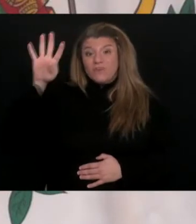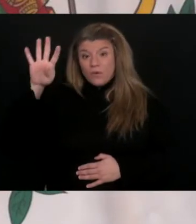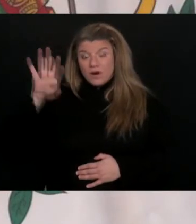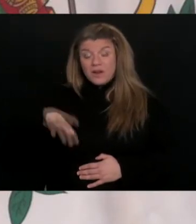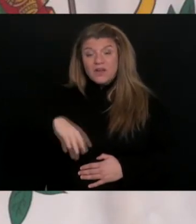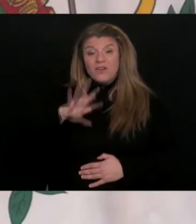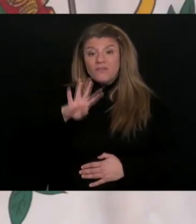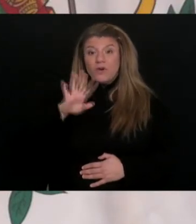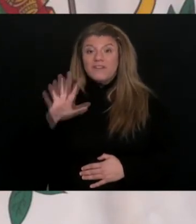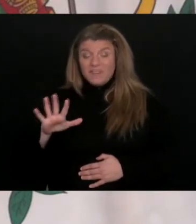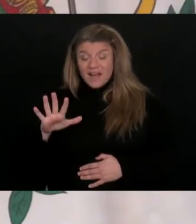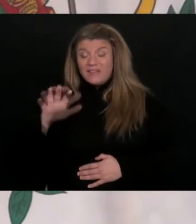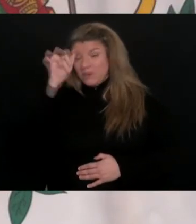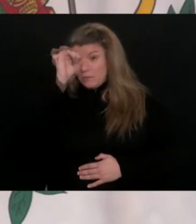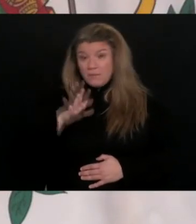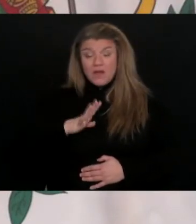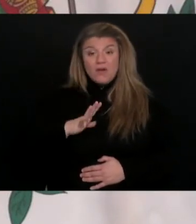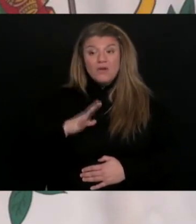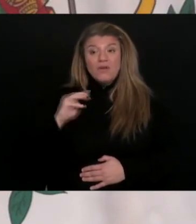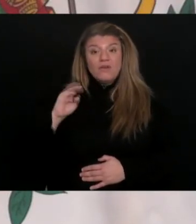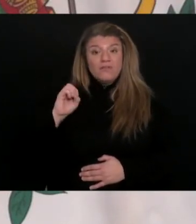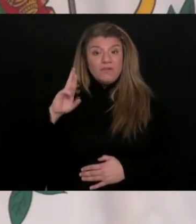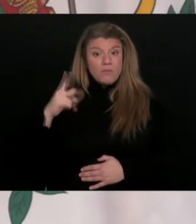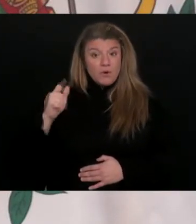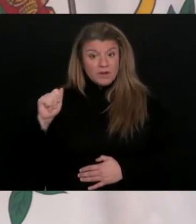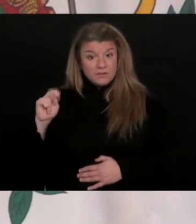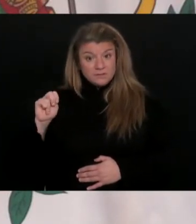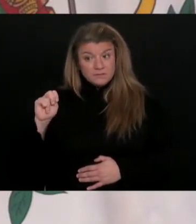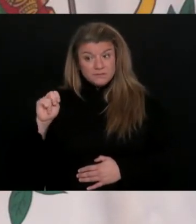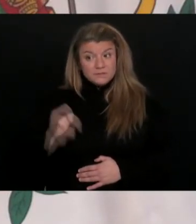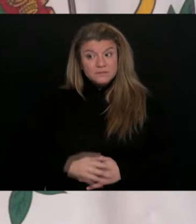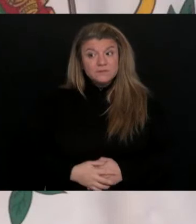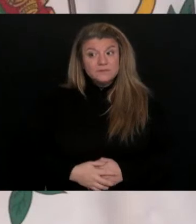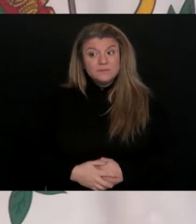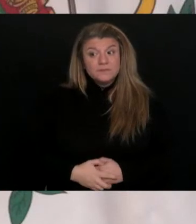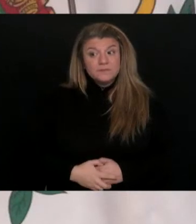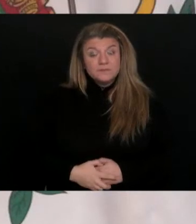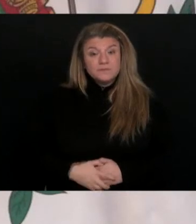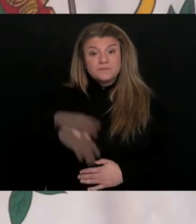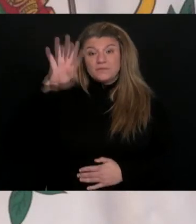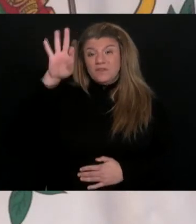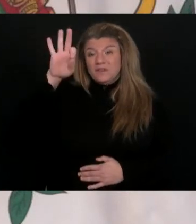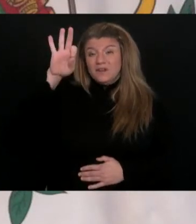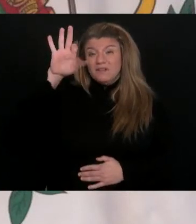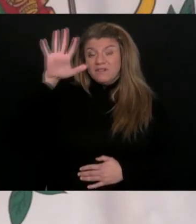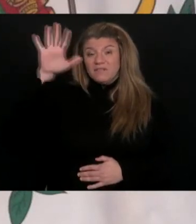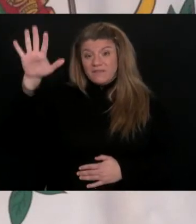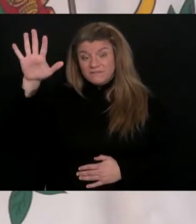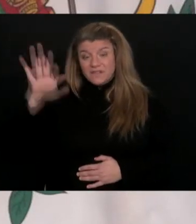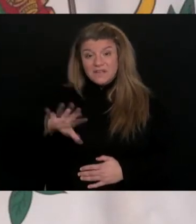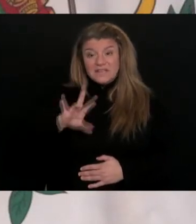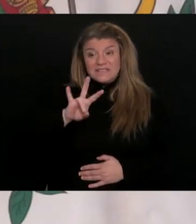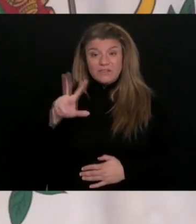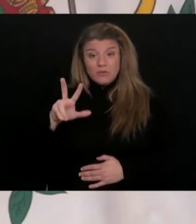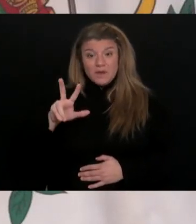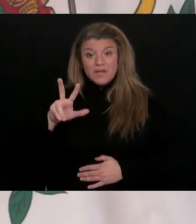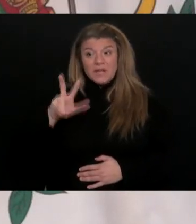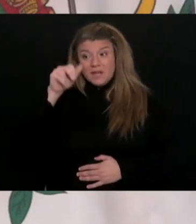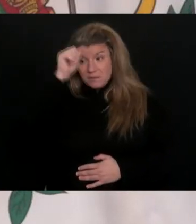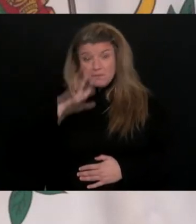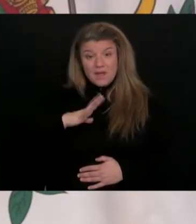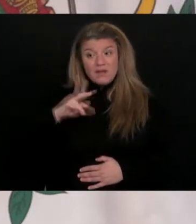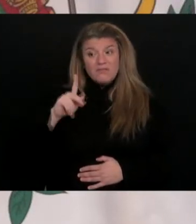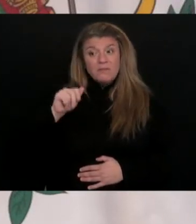a 45-year-old male from Morgan County. The 4,955th death, a 73-year-old male